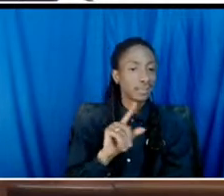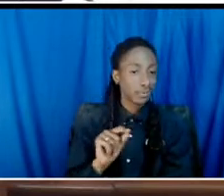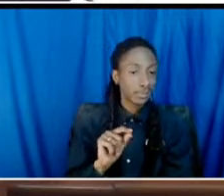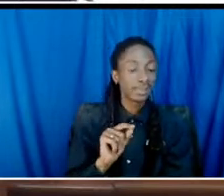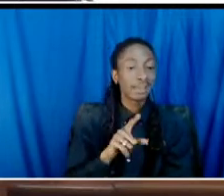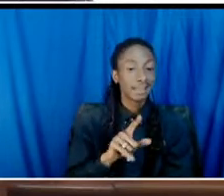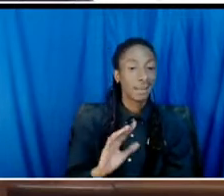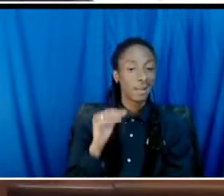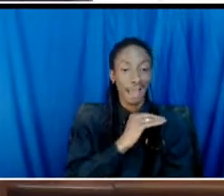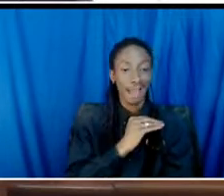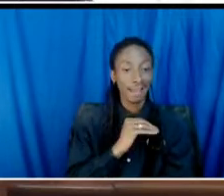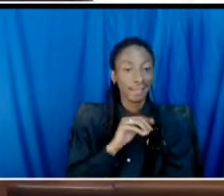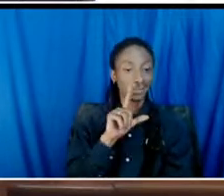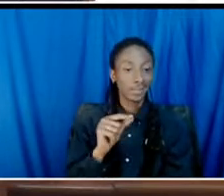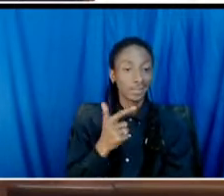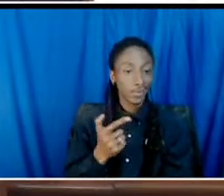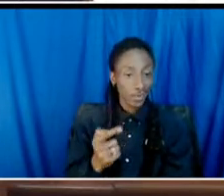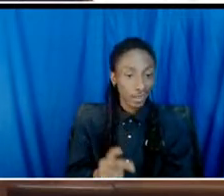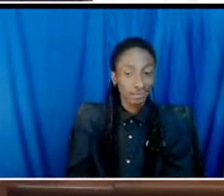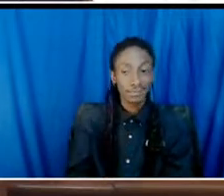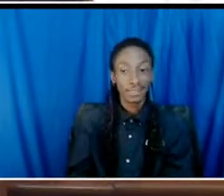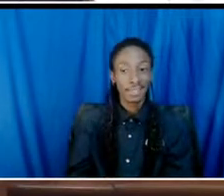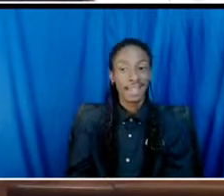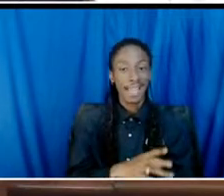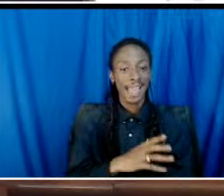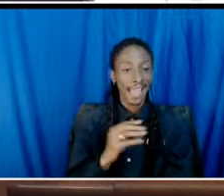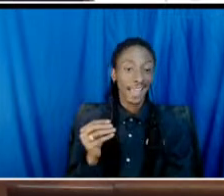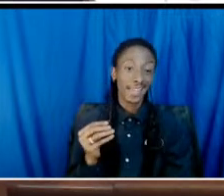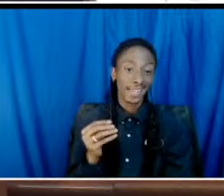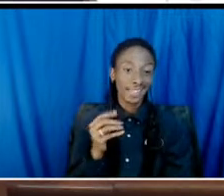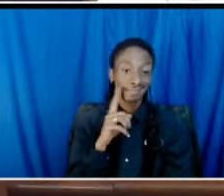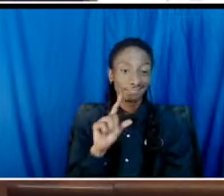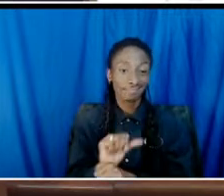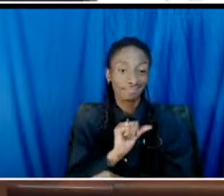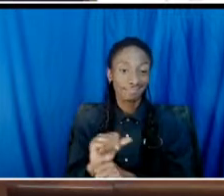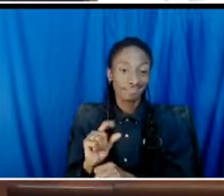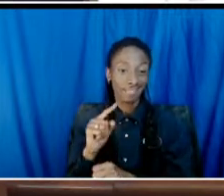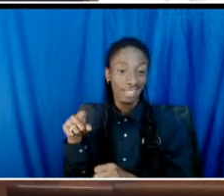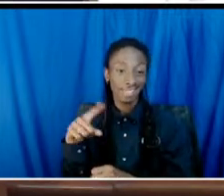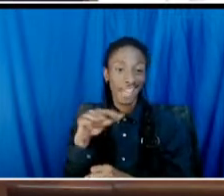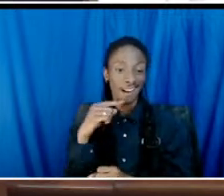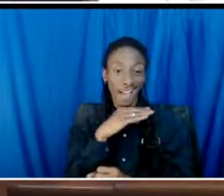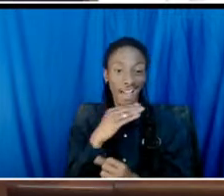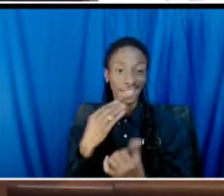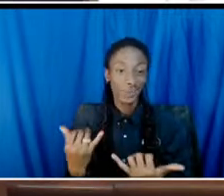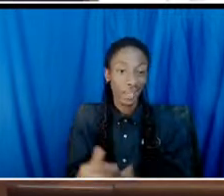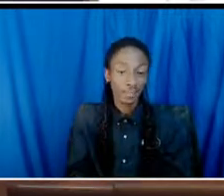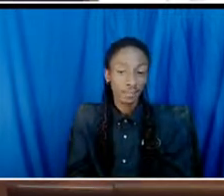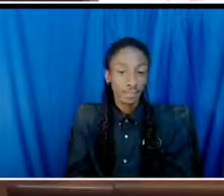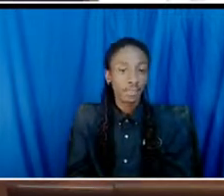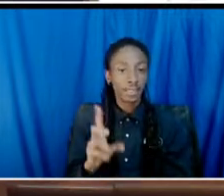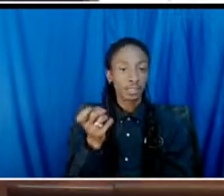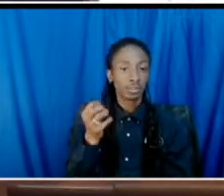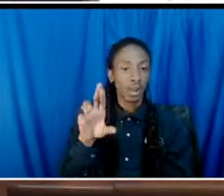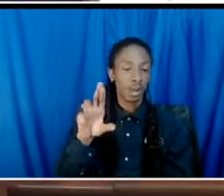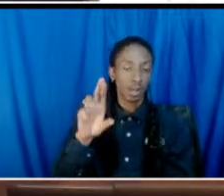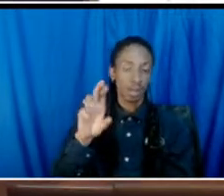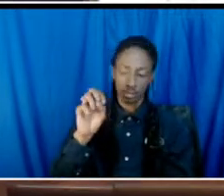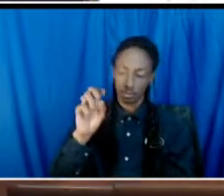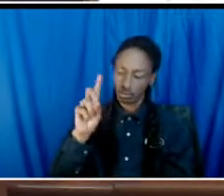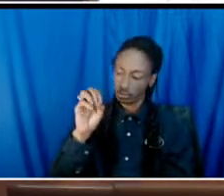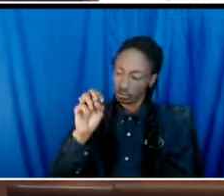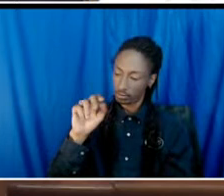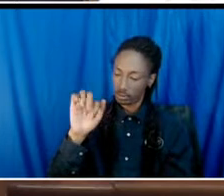in 2021, and indeed, they are lying today. Donald Trump went to court. That's